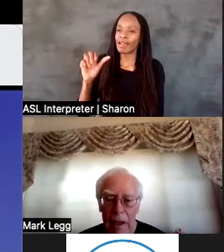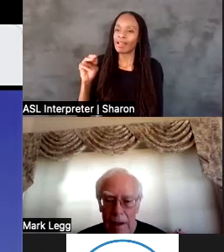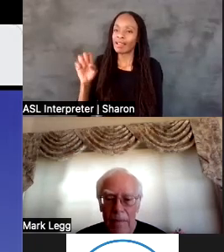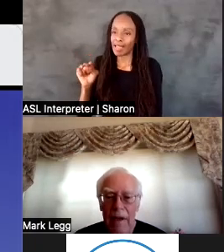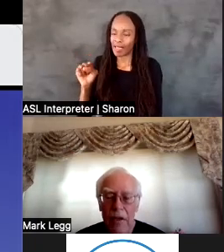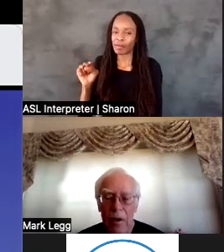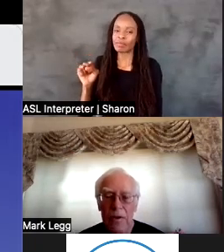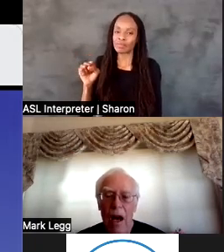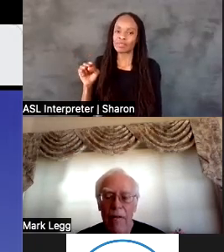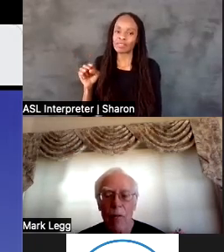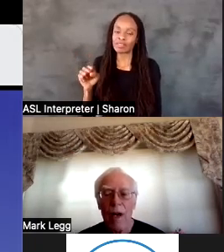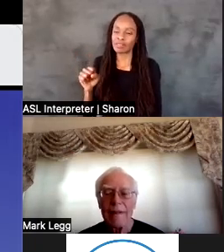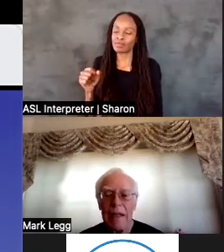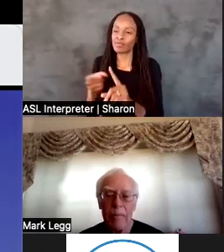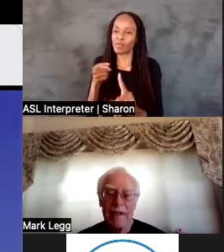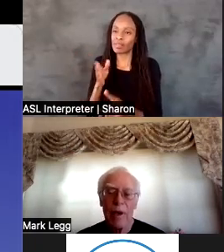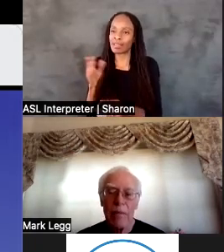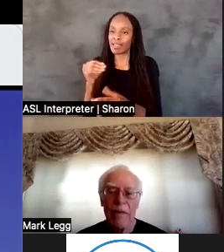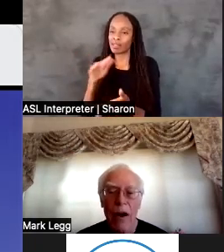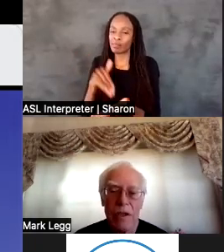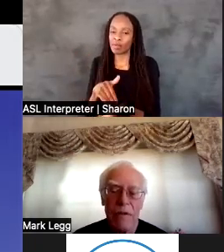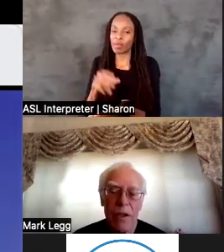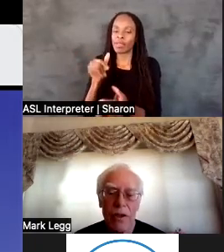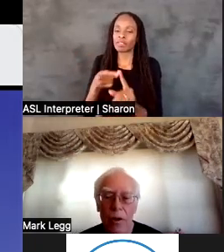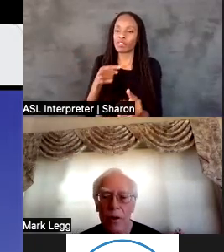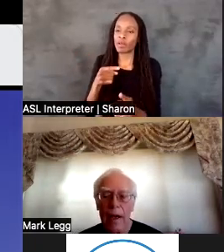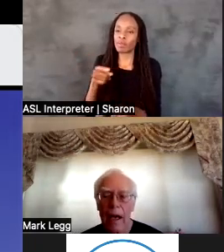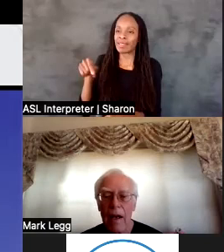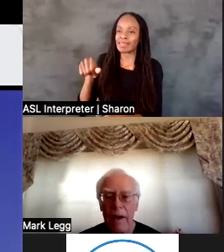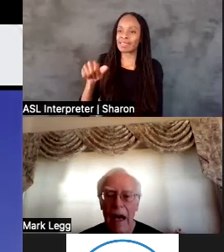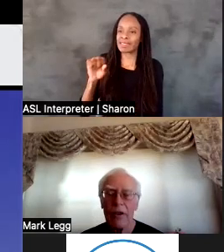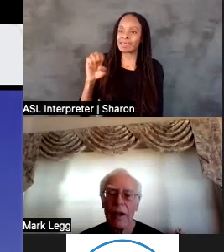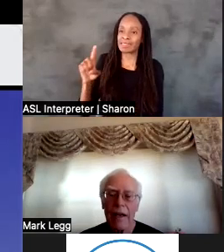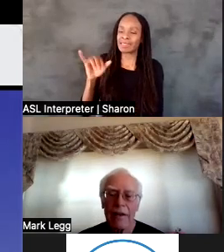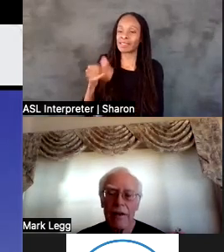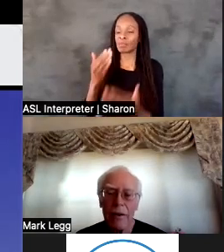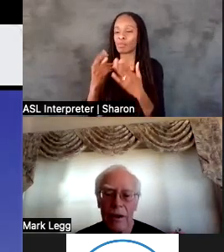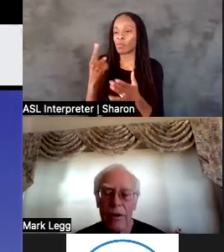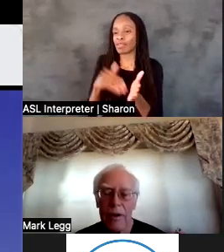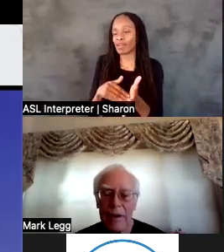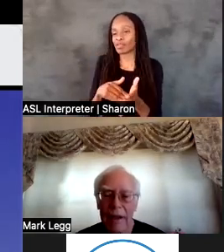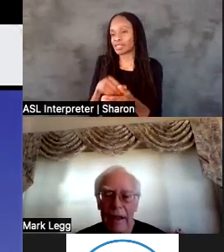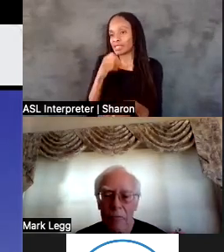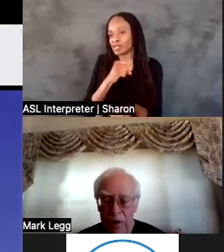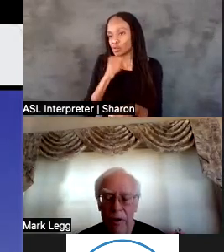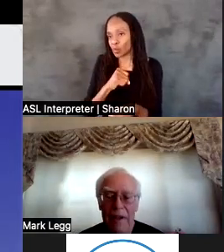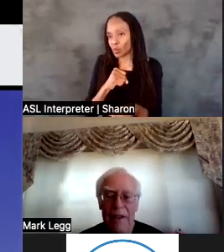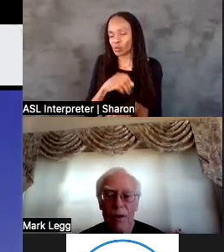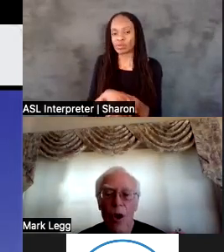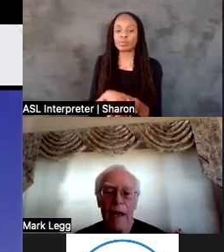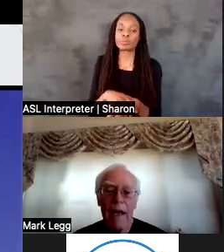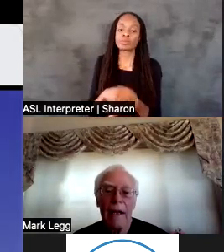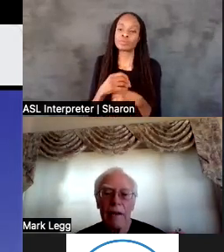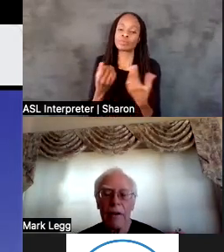middle. Those are from a seep that's probably thousands of years old. And on the dive, we saw lots of those. So this, this